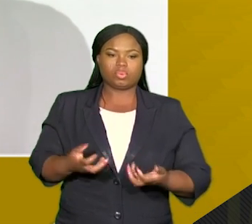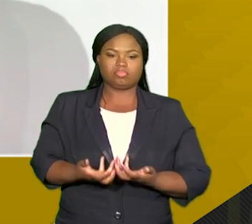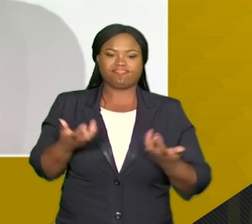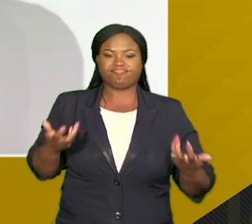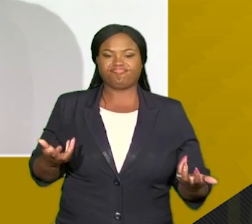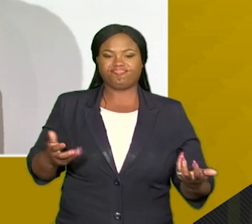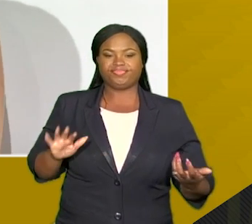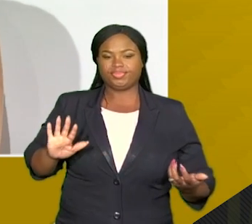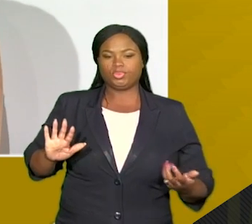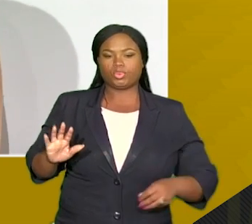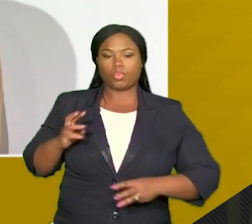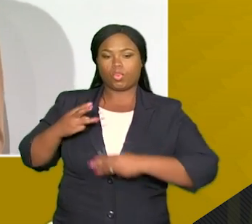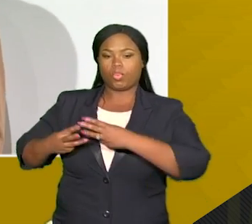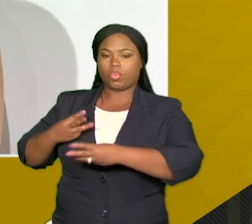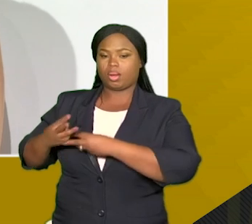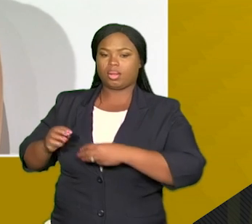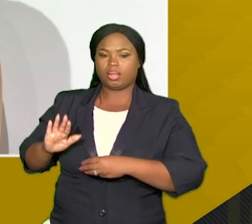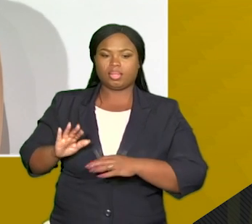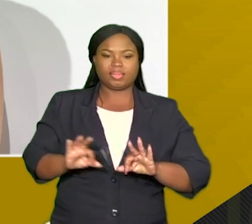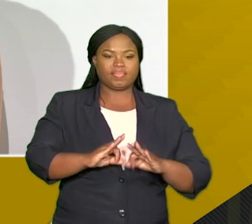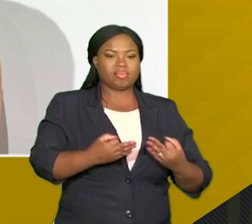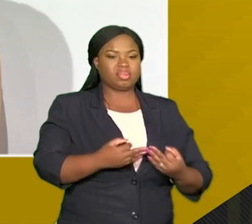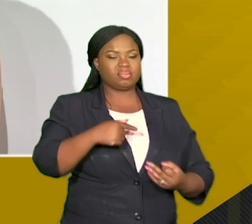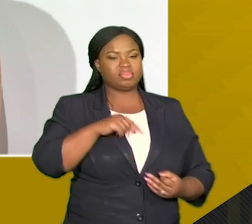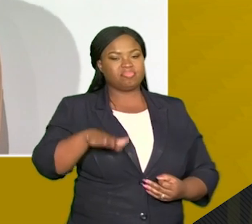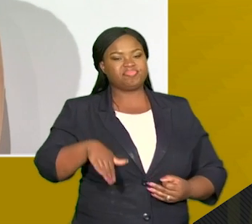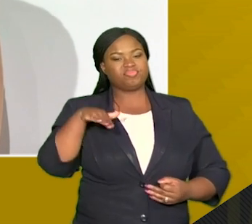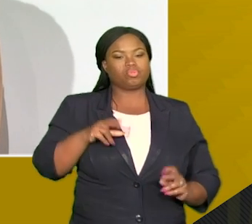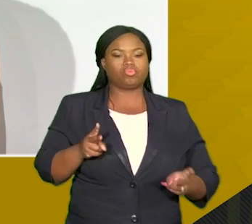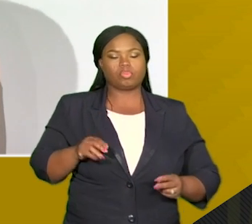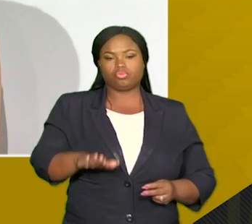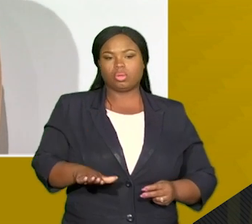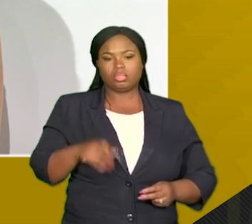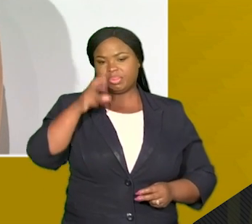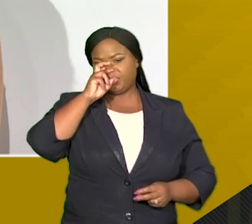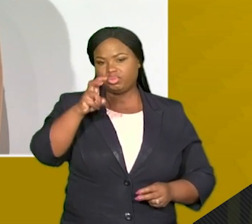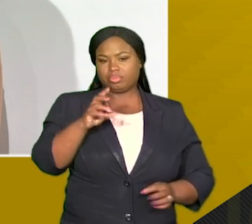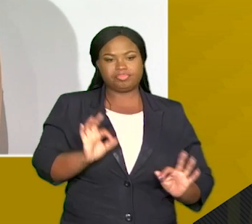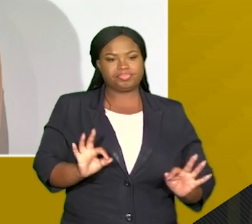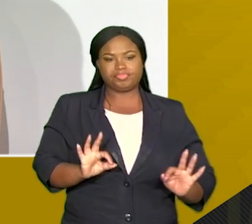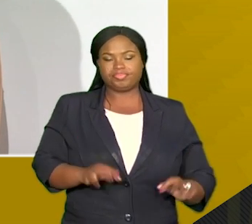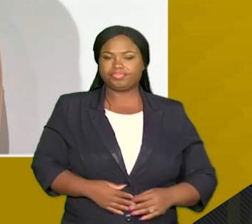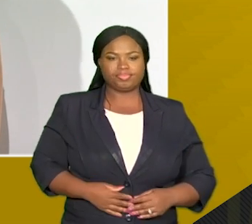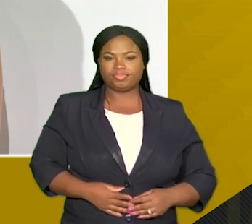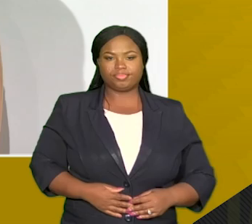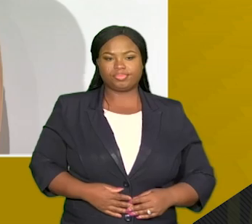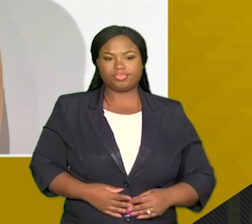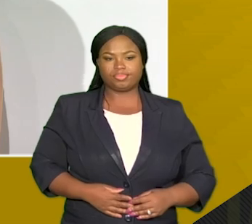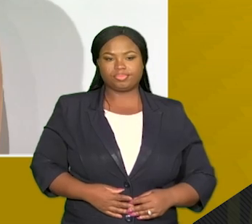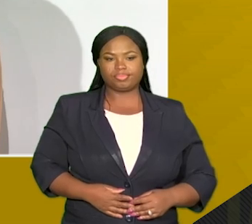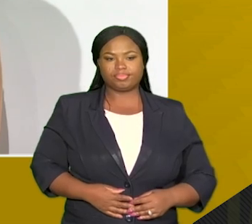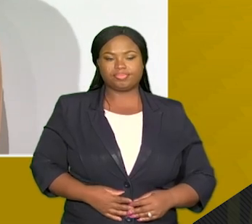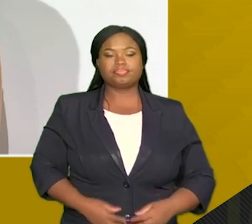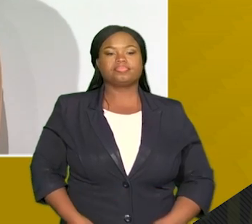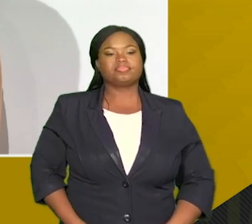his family. Okay. So for me, I grew up as a normal child. Mm. He wasn't strict. He was just a normal dad, like every other kid out there.